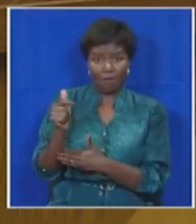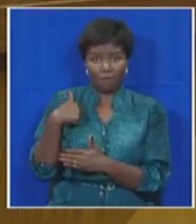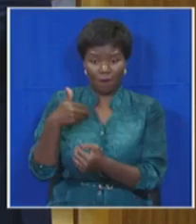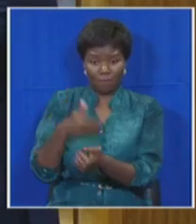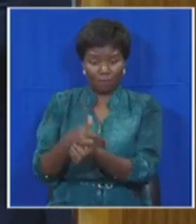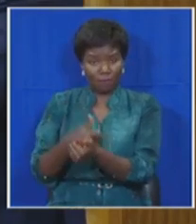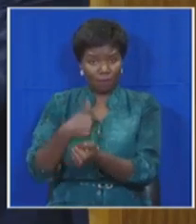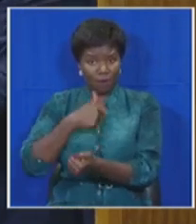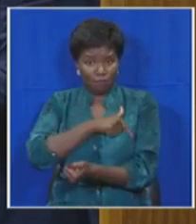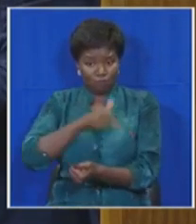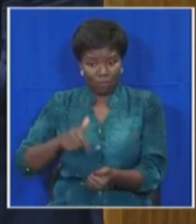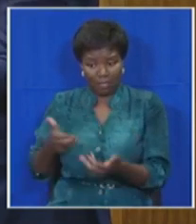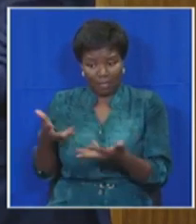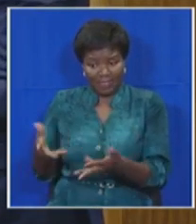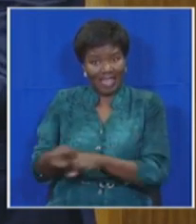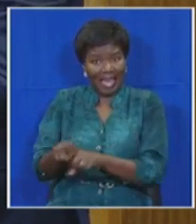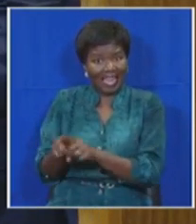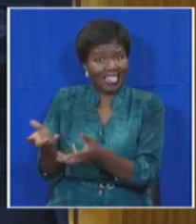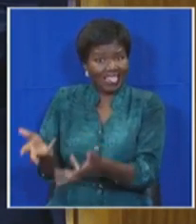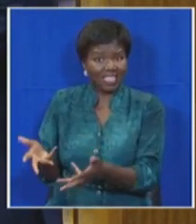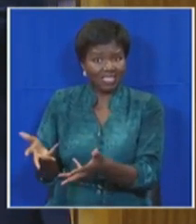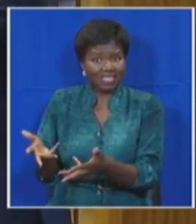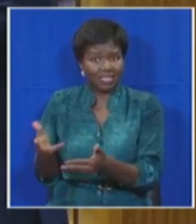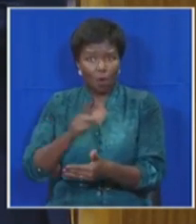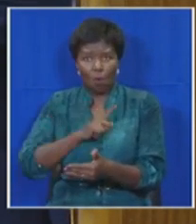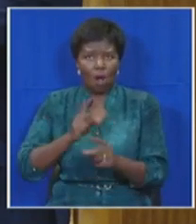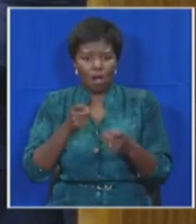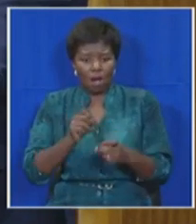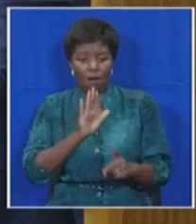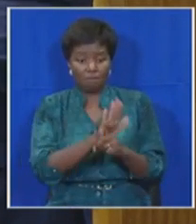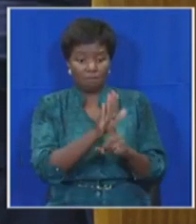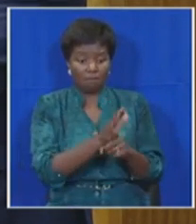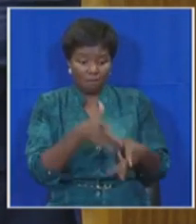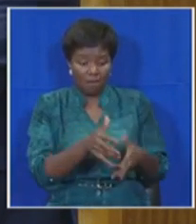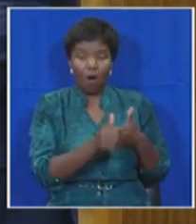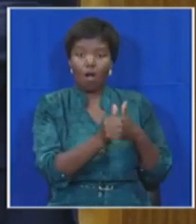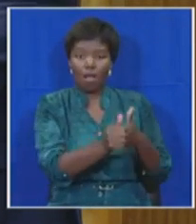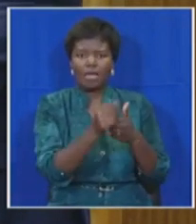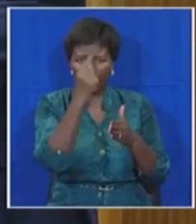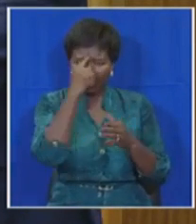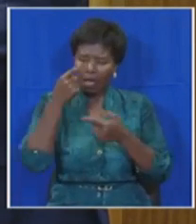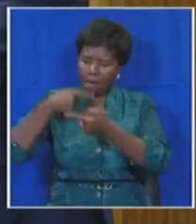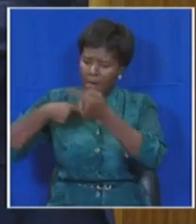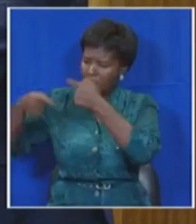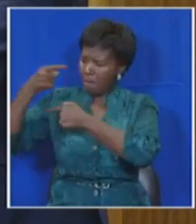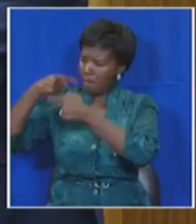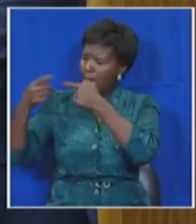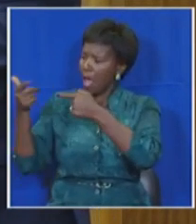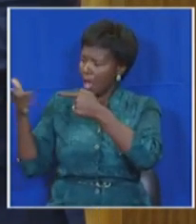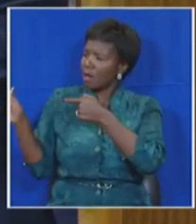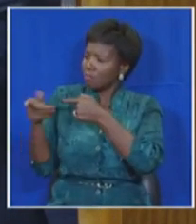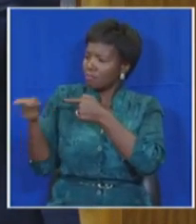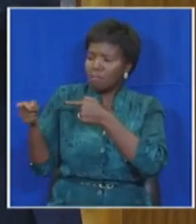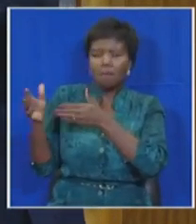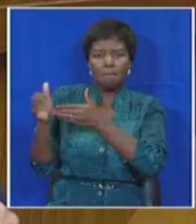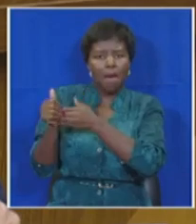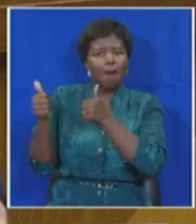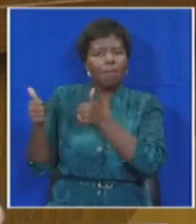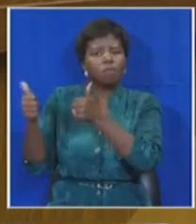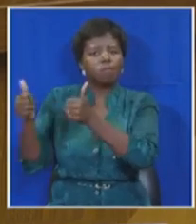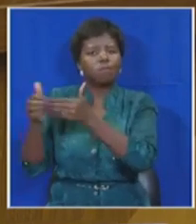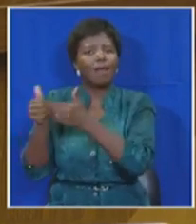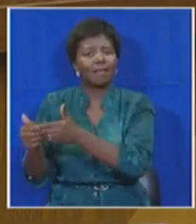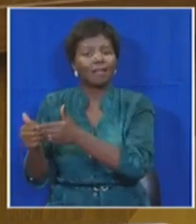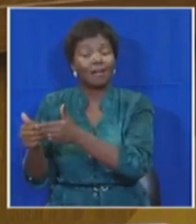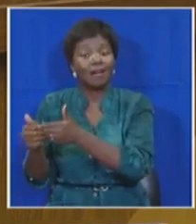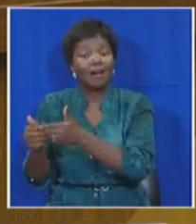party today. Too embarrassed to talk about your current leaders, so you've got to go back and resurrect them from the past. But I can tell you one